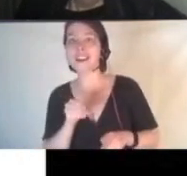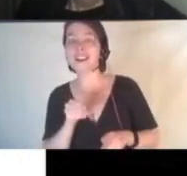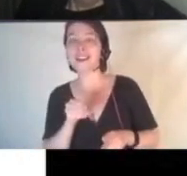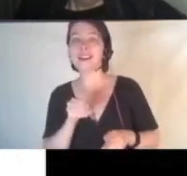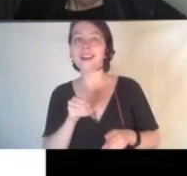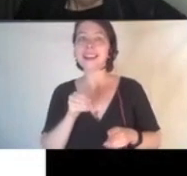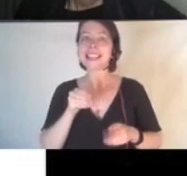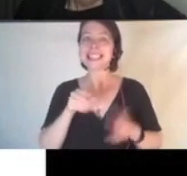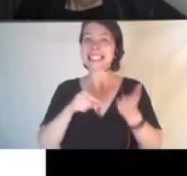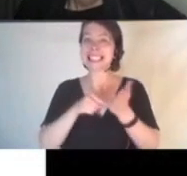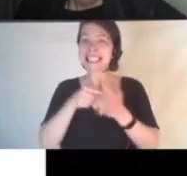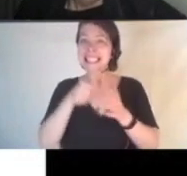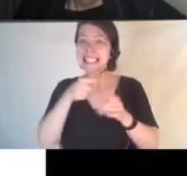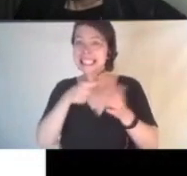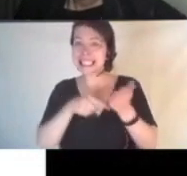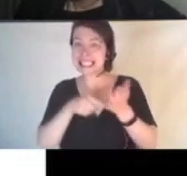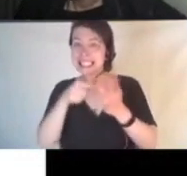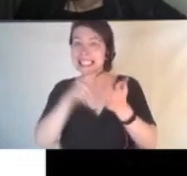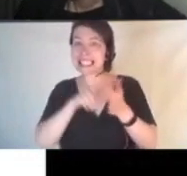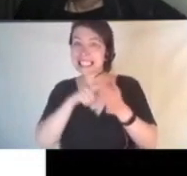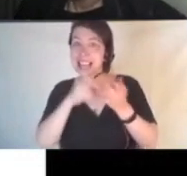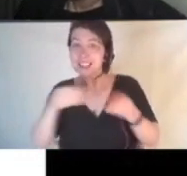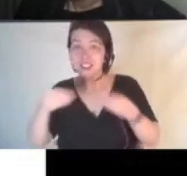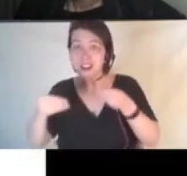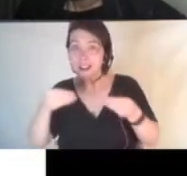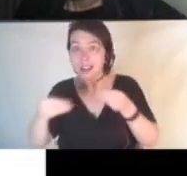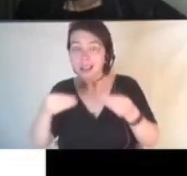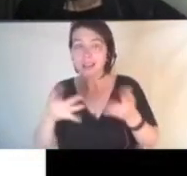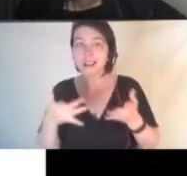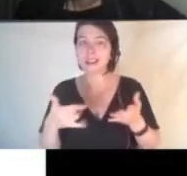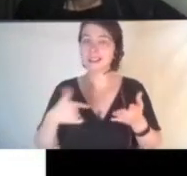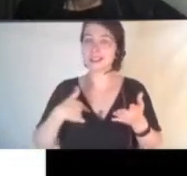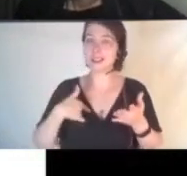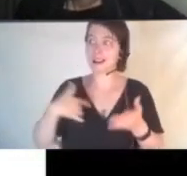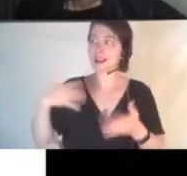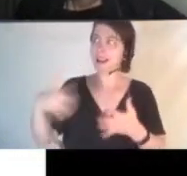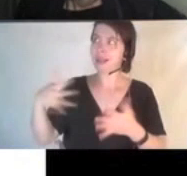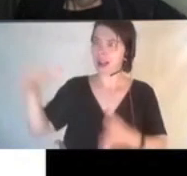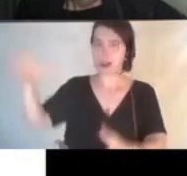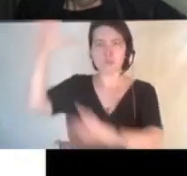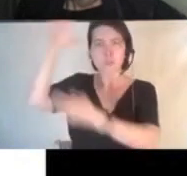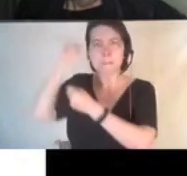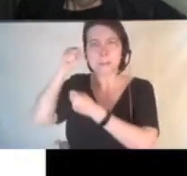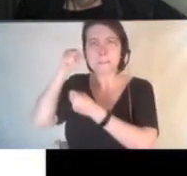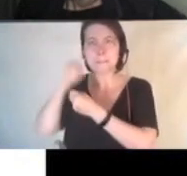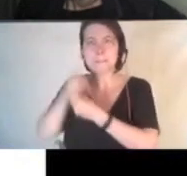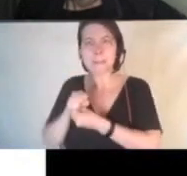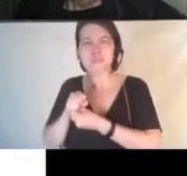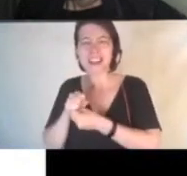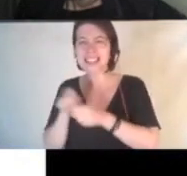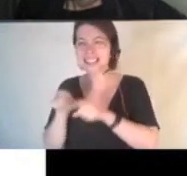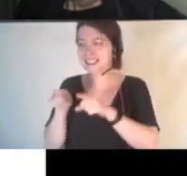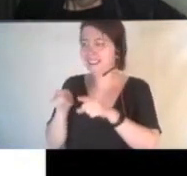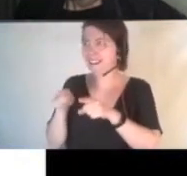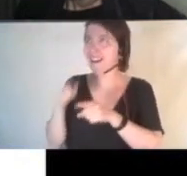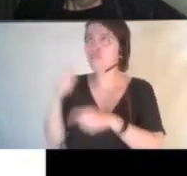of childhood memories of my own granddad. So it's kind of brought it all back, and somehow got